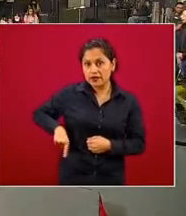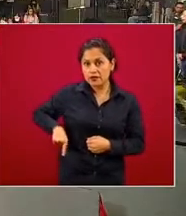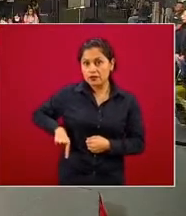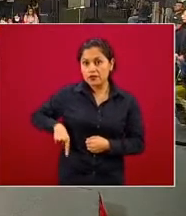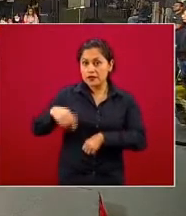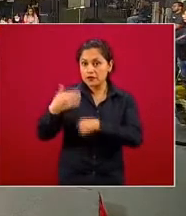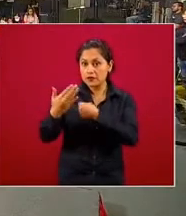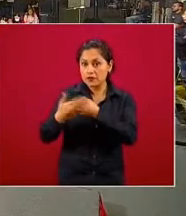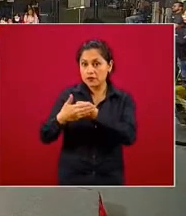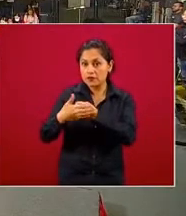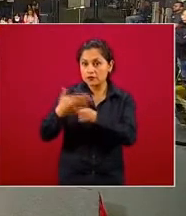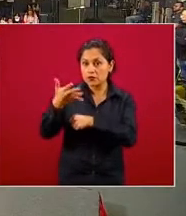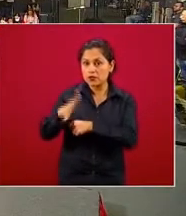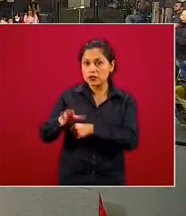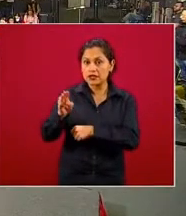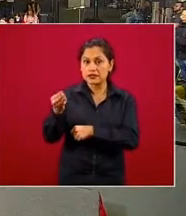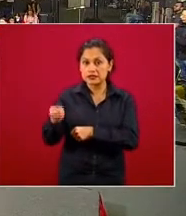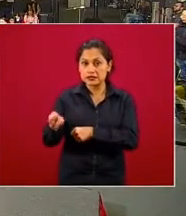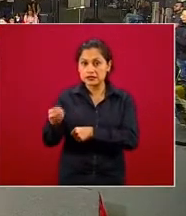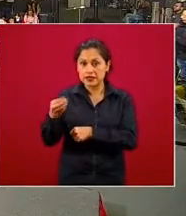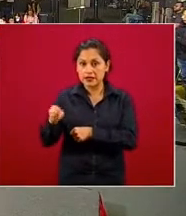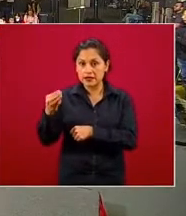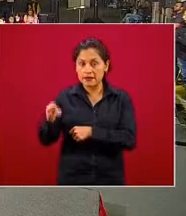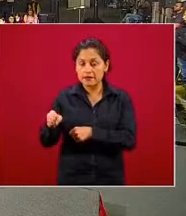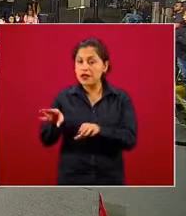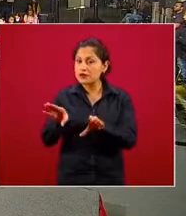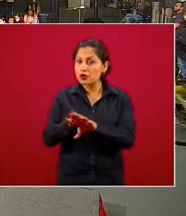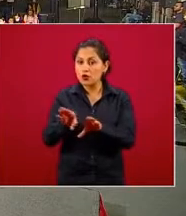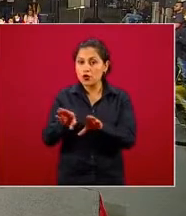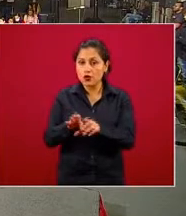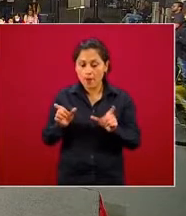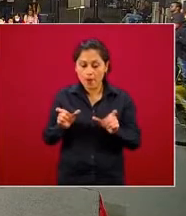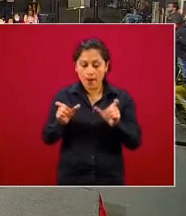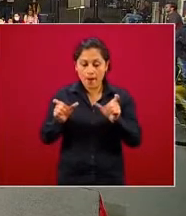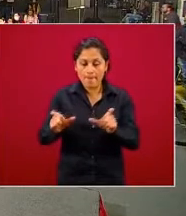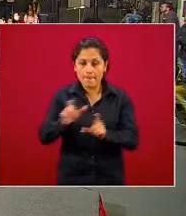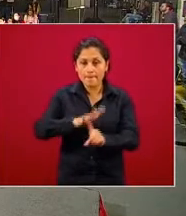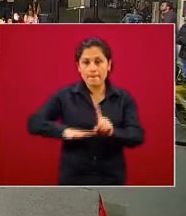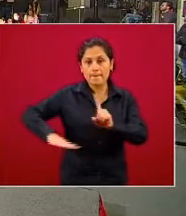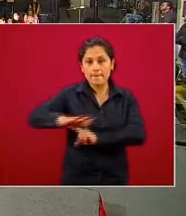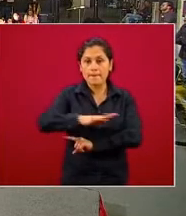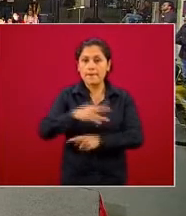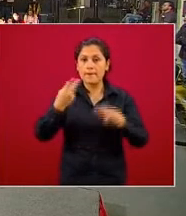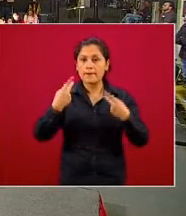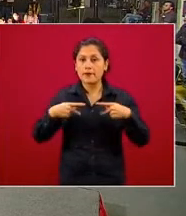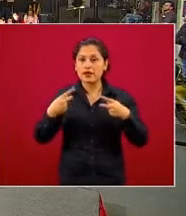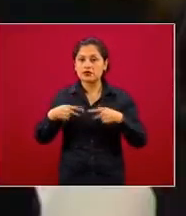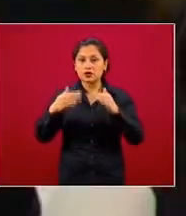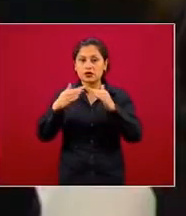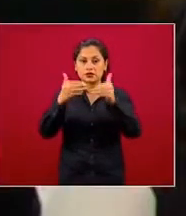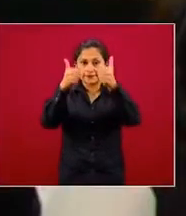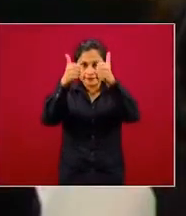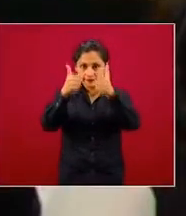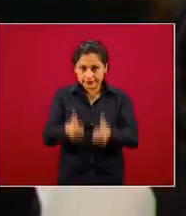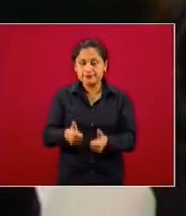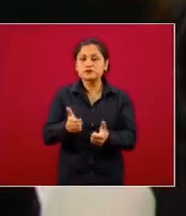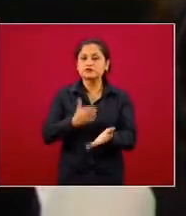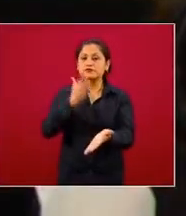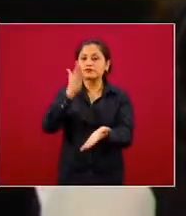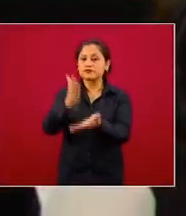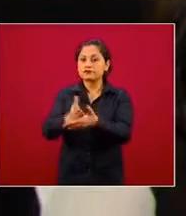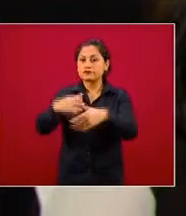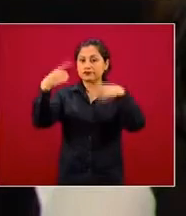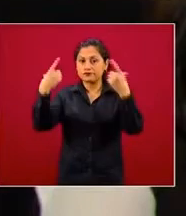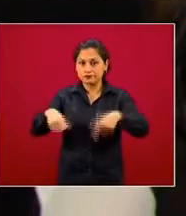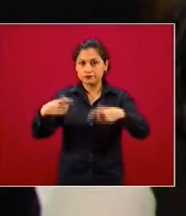vísperas del 10 de mayo habrá algún upcoming day operativo of para Mother's persuadir a Day, las personas is there que any no particular salgan de sus initiative casas, que to no acudan a foster them to pastelerías,